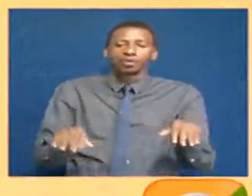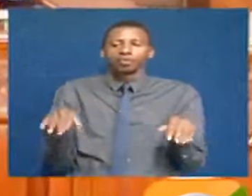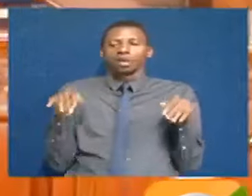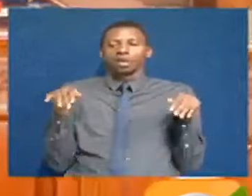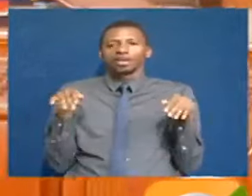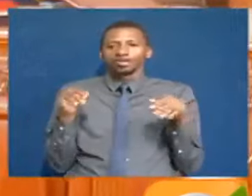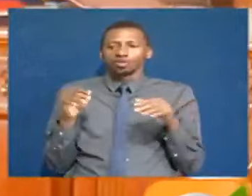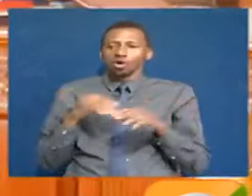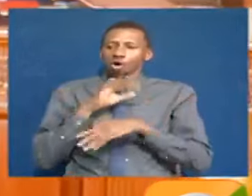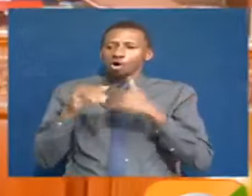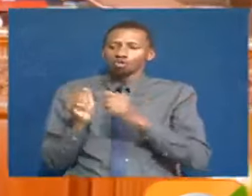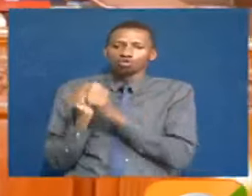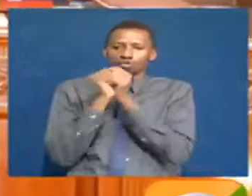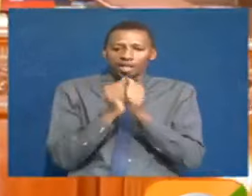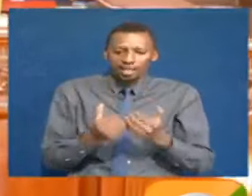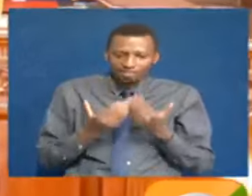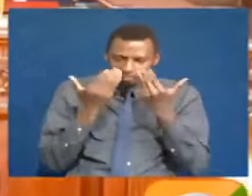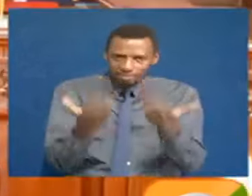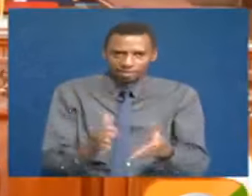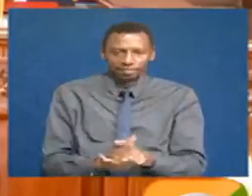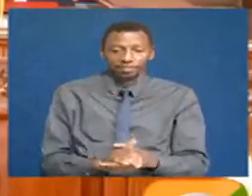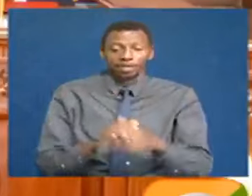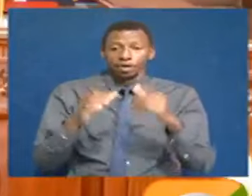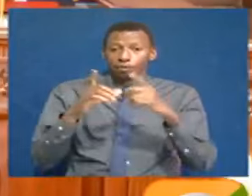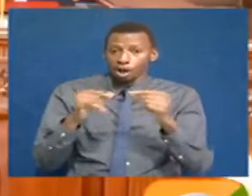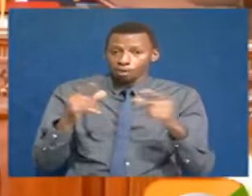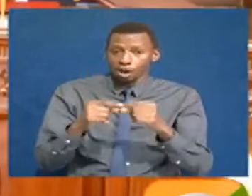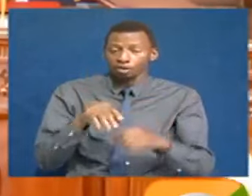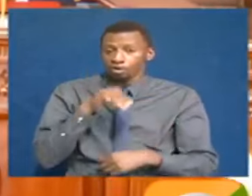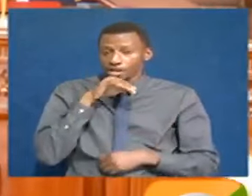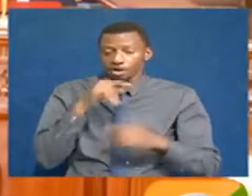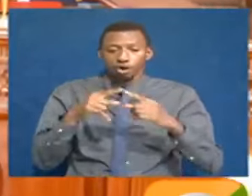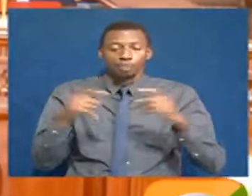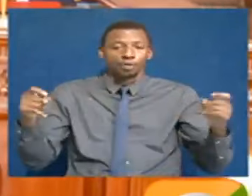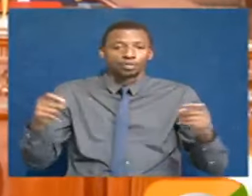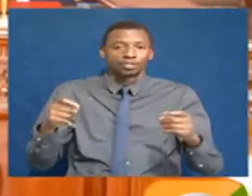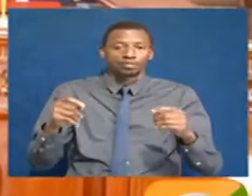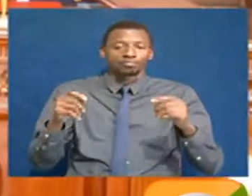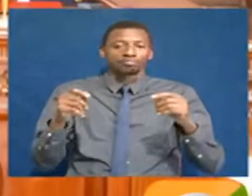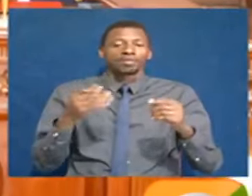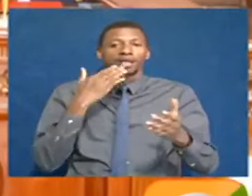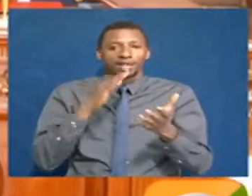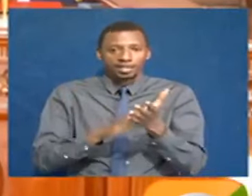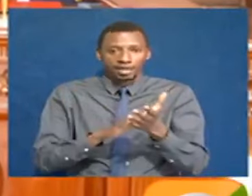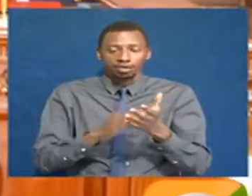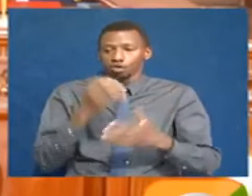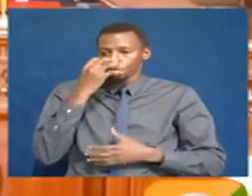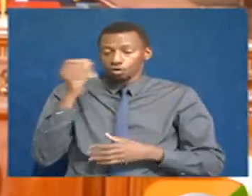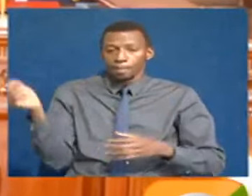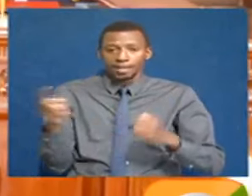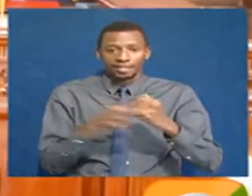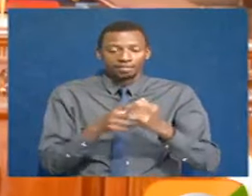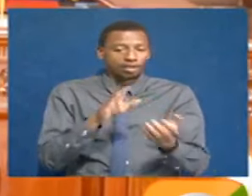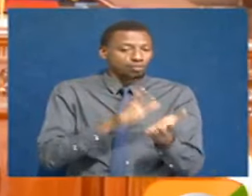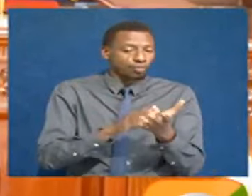pamoja. The statement by Odinga goes against a memorandum by President William Ruto in July, which proposed the